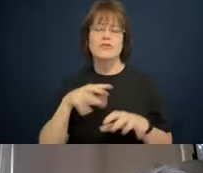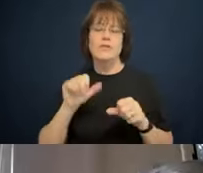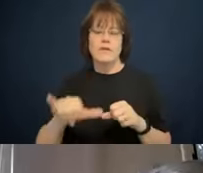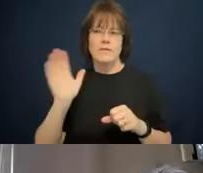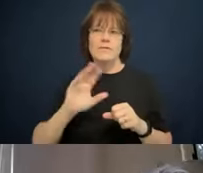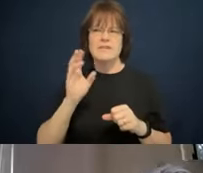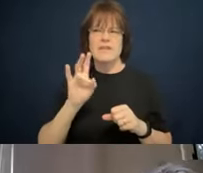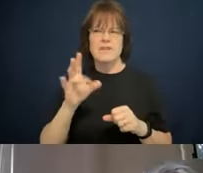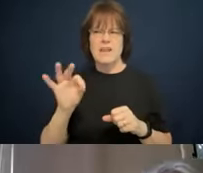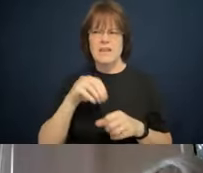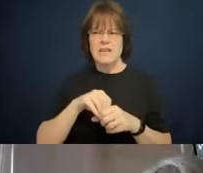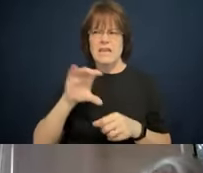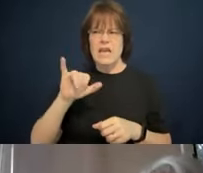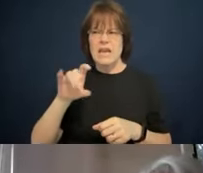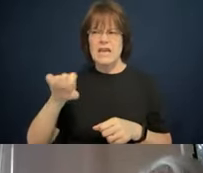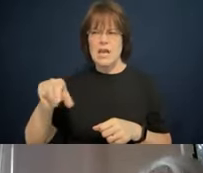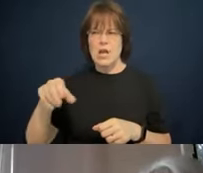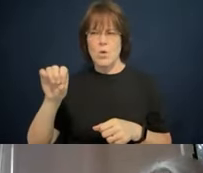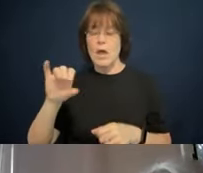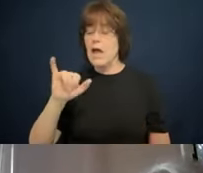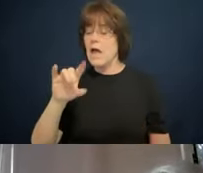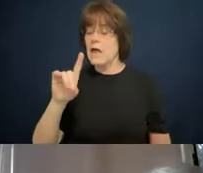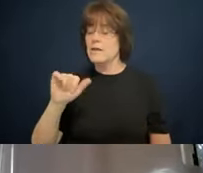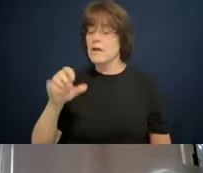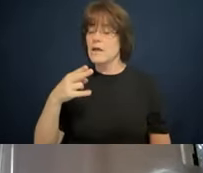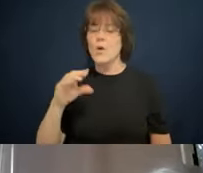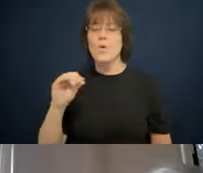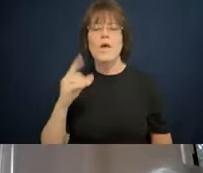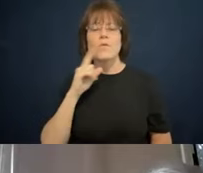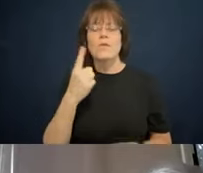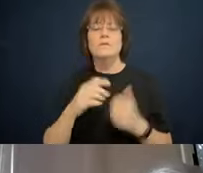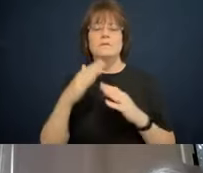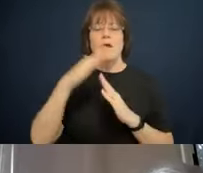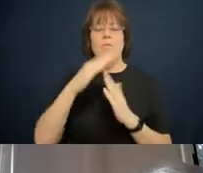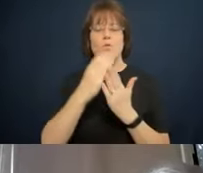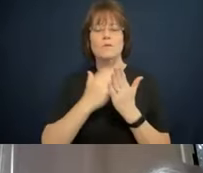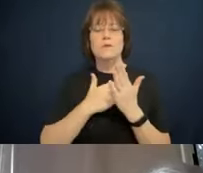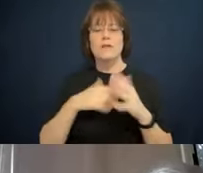Idaho. And still list that as probably one of the top couple of courses I ever